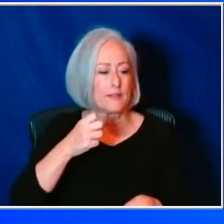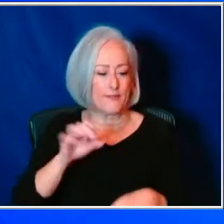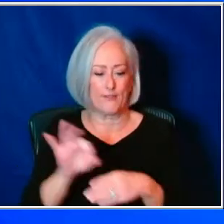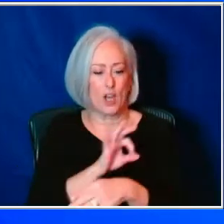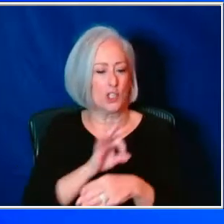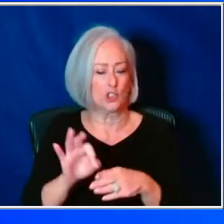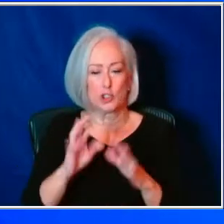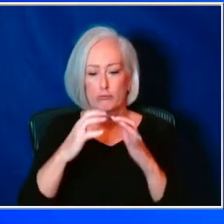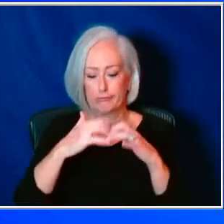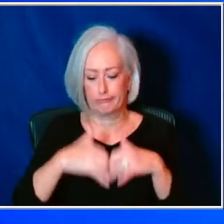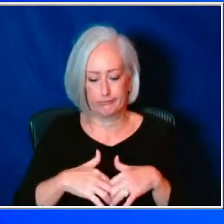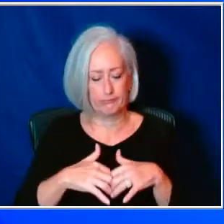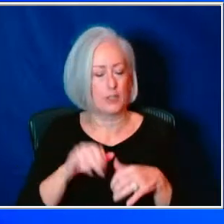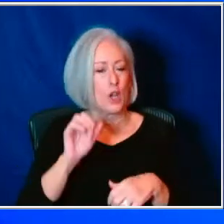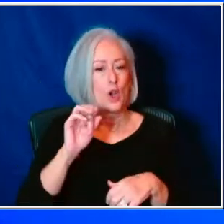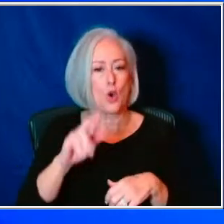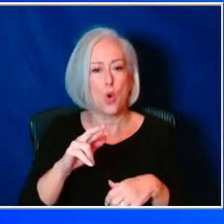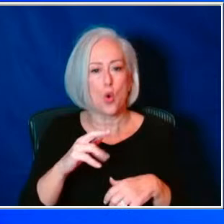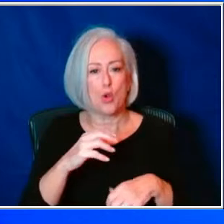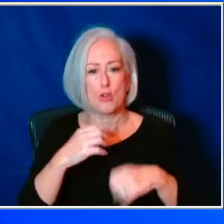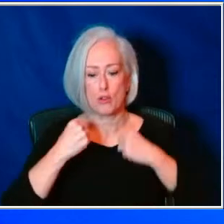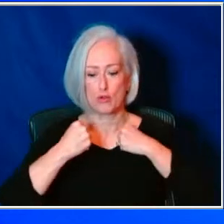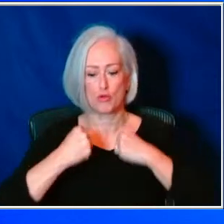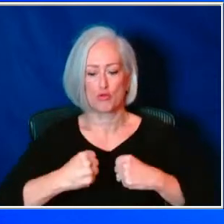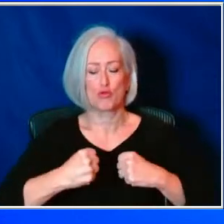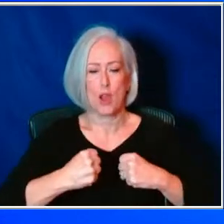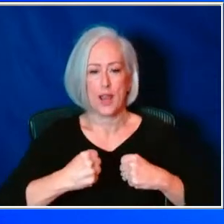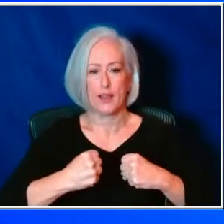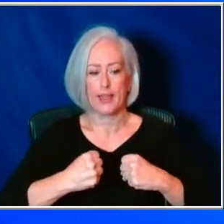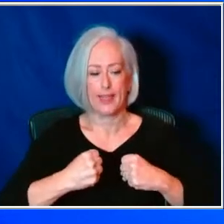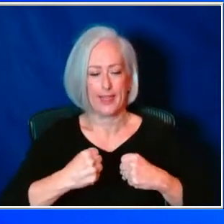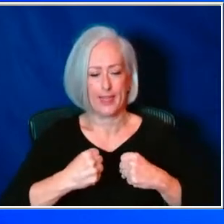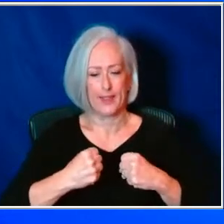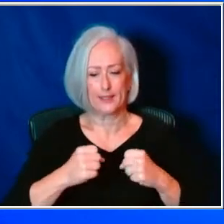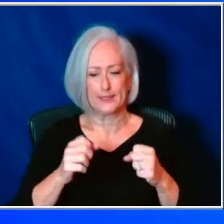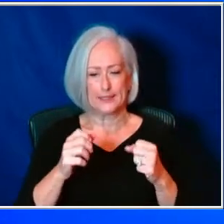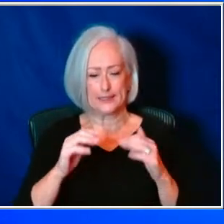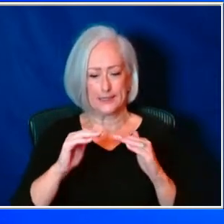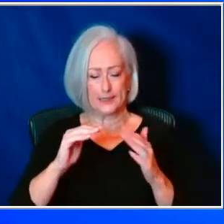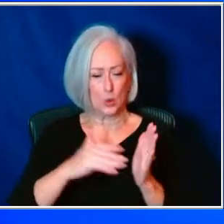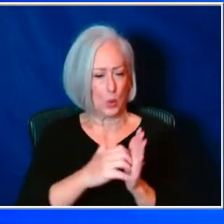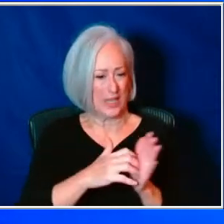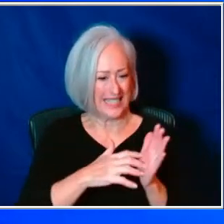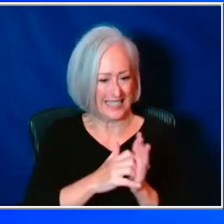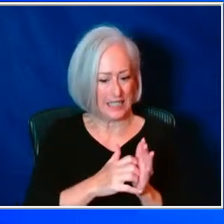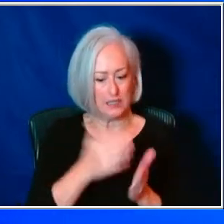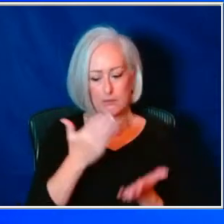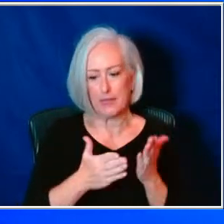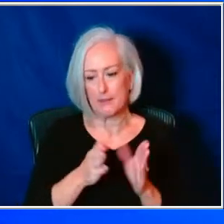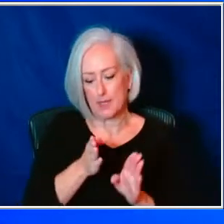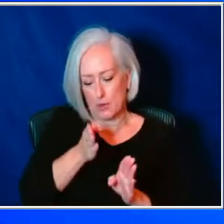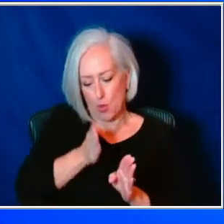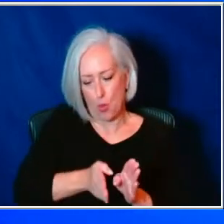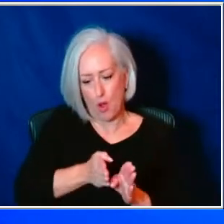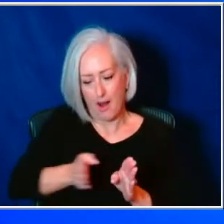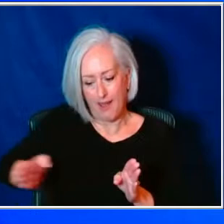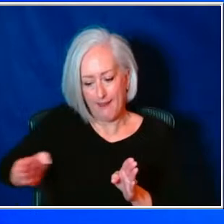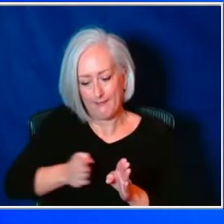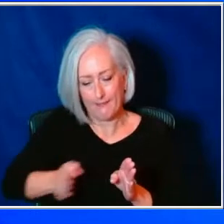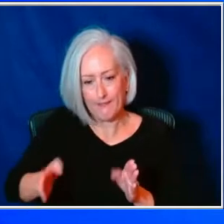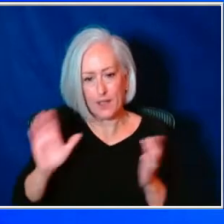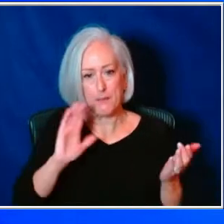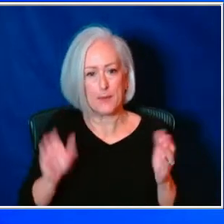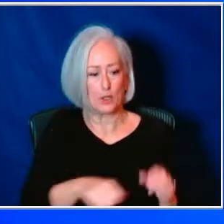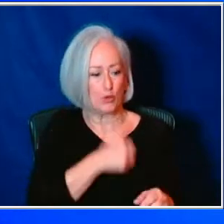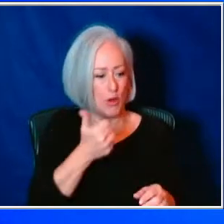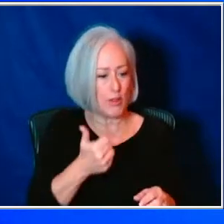or maybe their strength doesn't seem like it has been in the past, if they have weakness on one side compared to the other, if they have a lot of numbness or